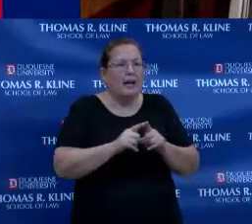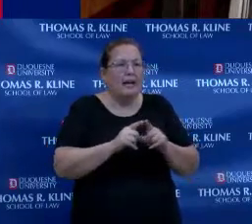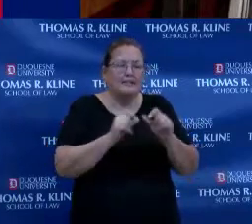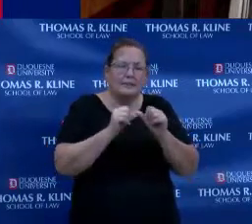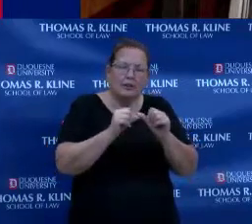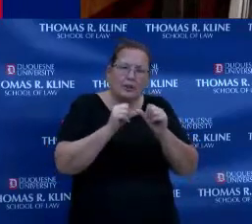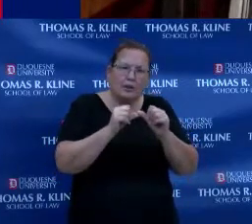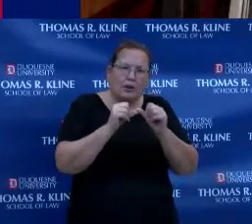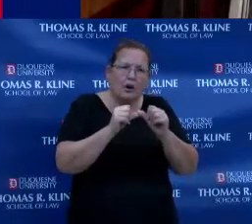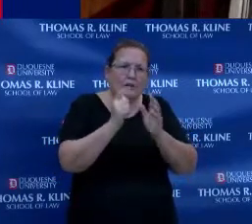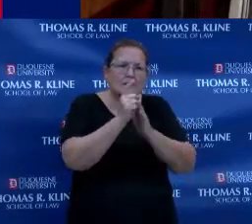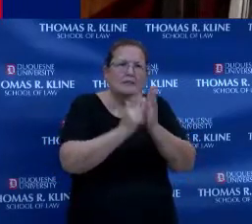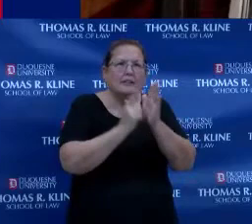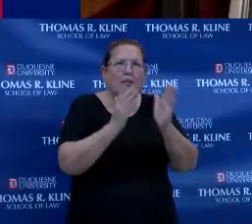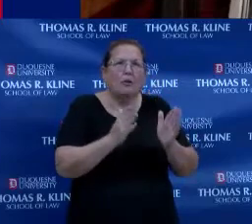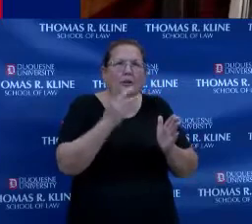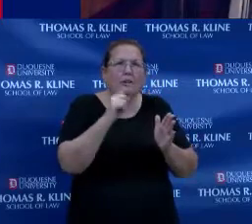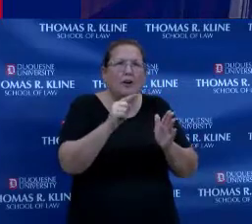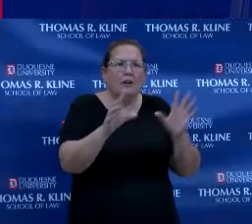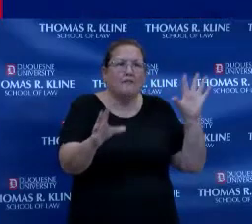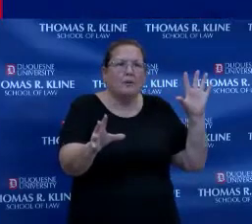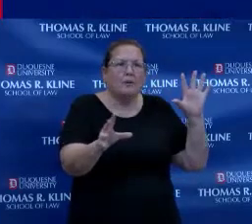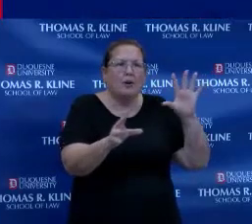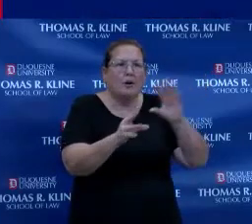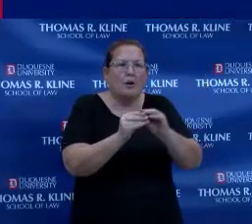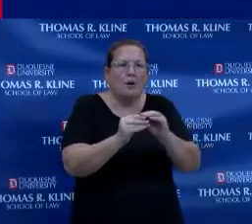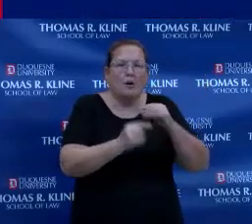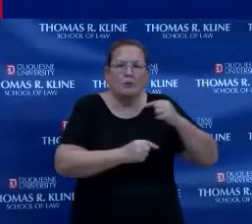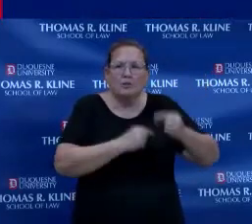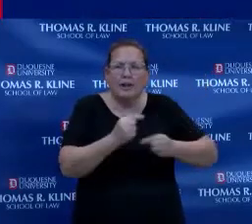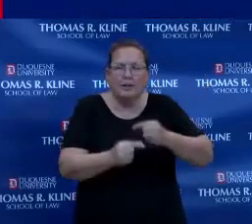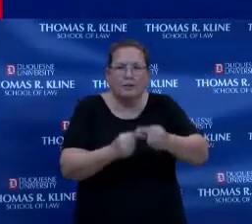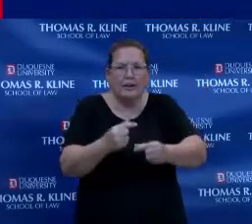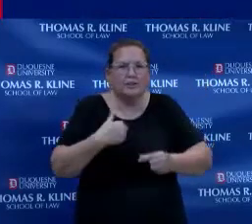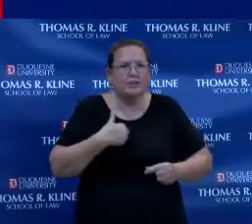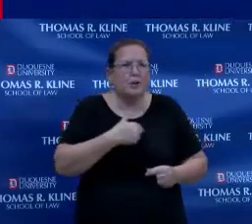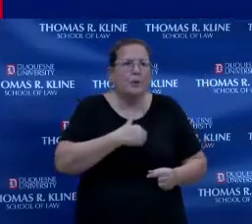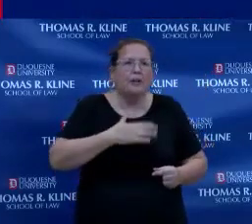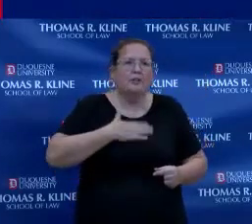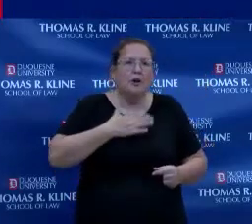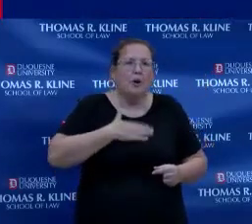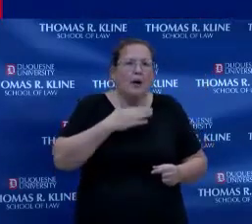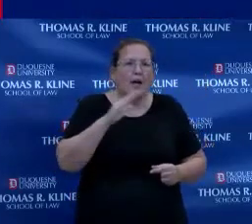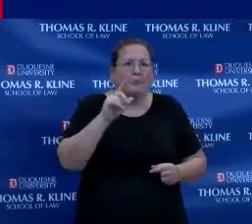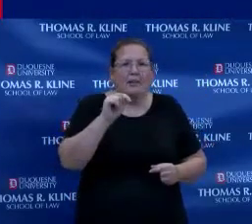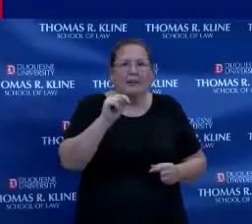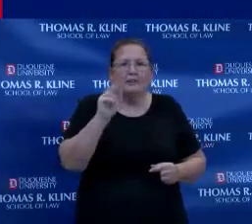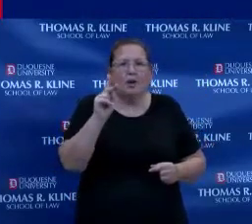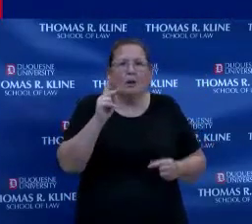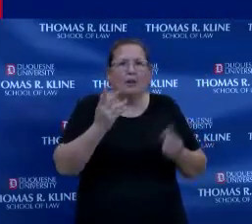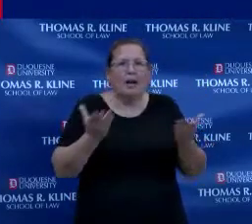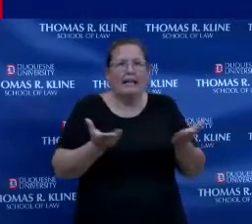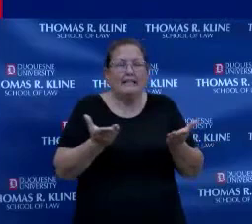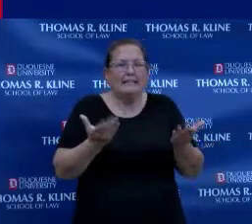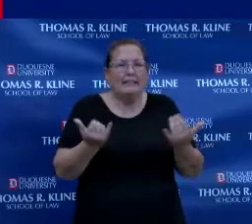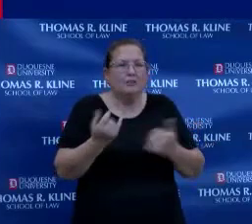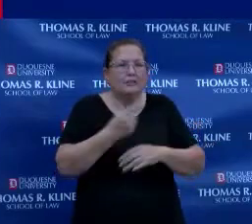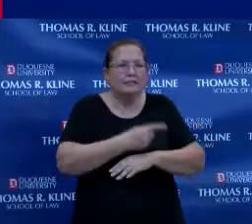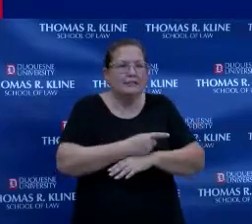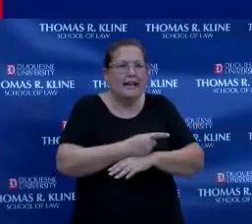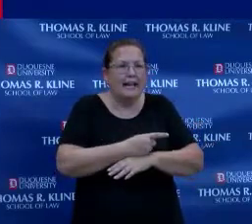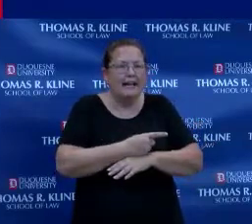trial lawyer for all generations. We are thrilled that Tom is here today to serve as the